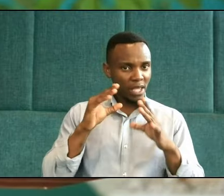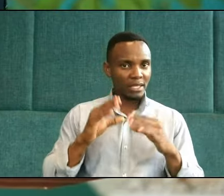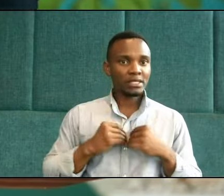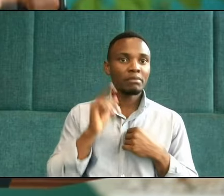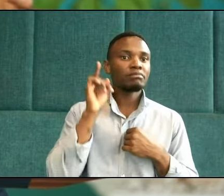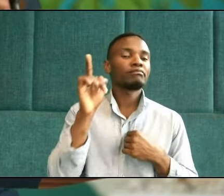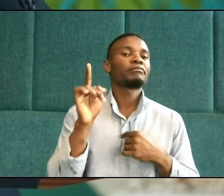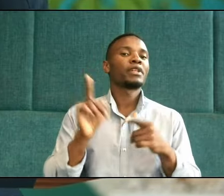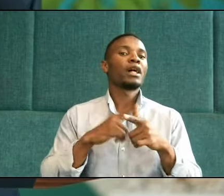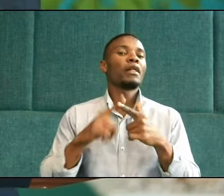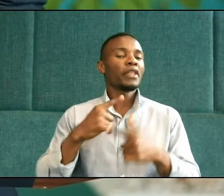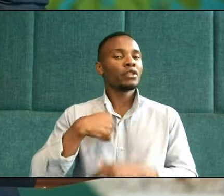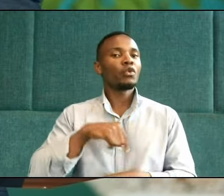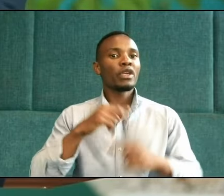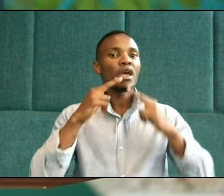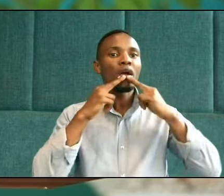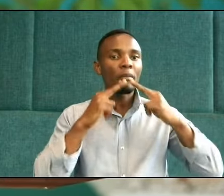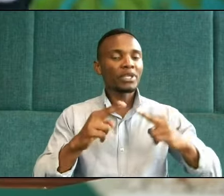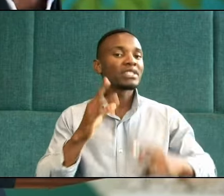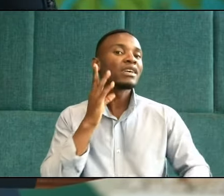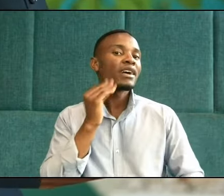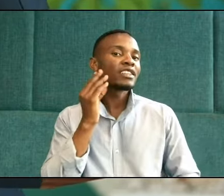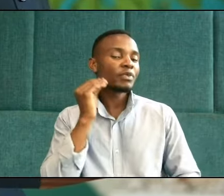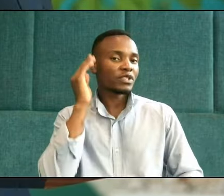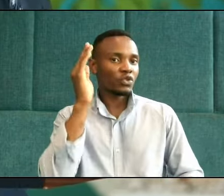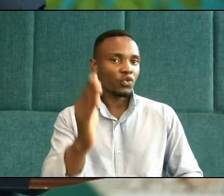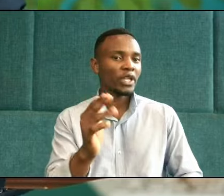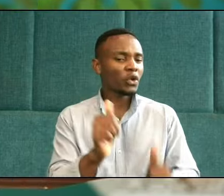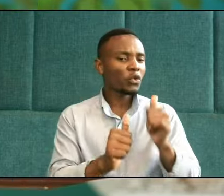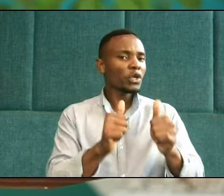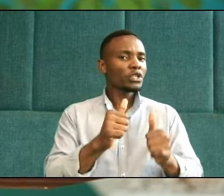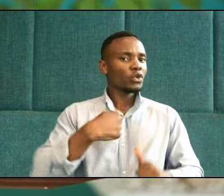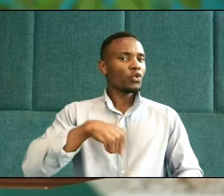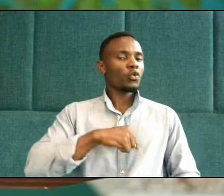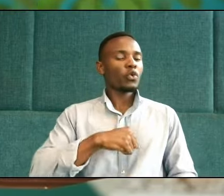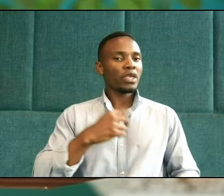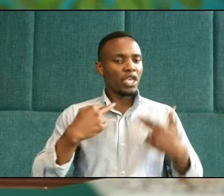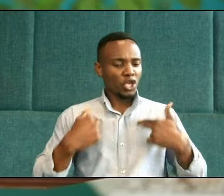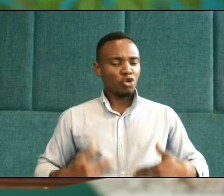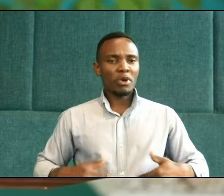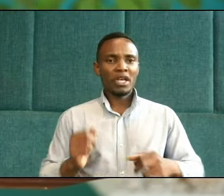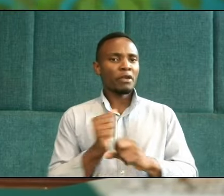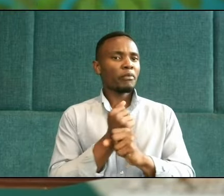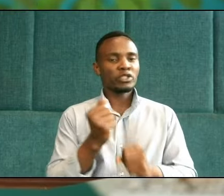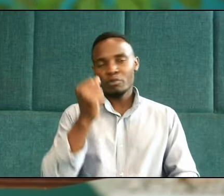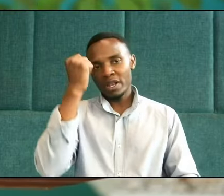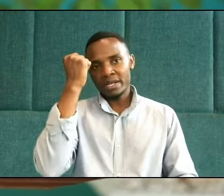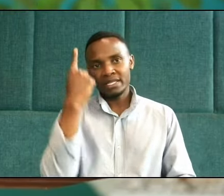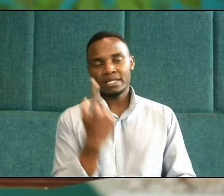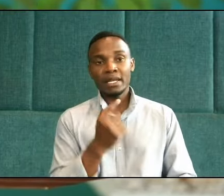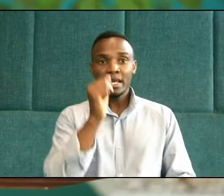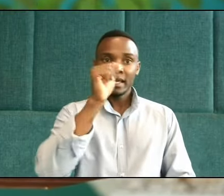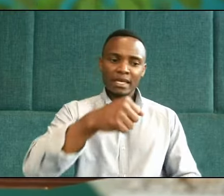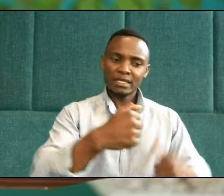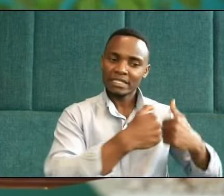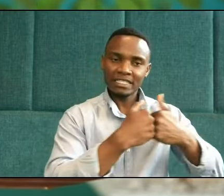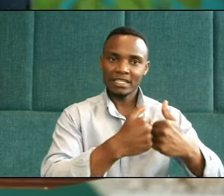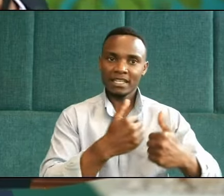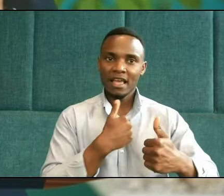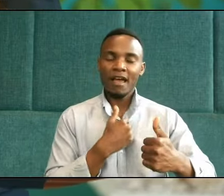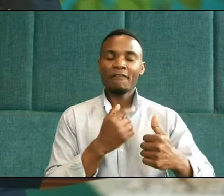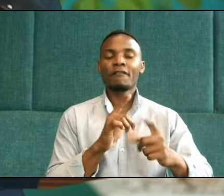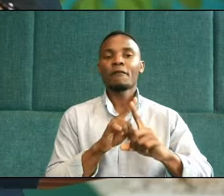we experience this peace which passes human understanding despite the challenges we are going through, because